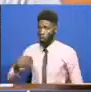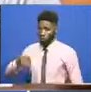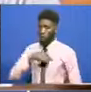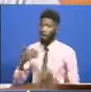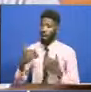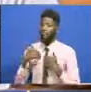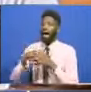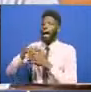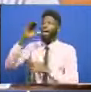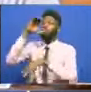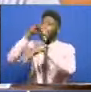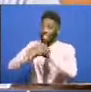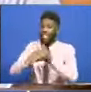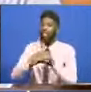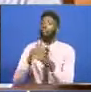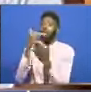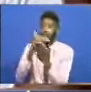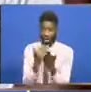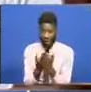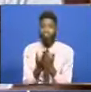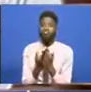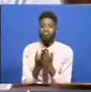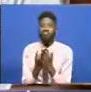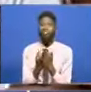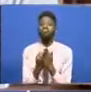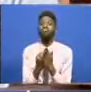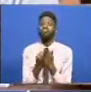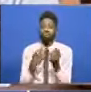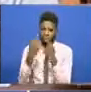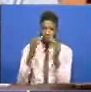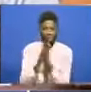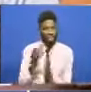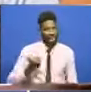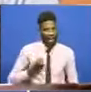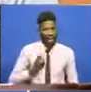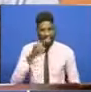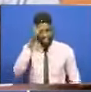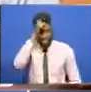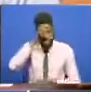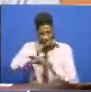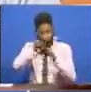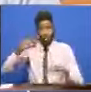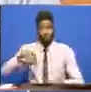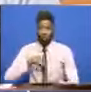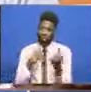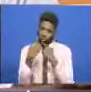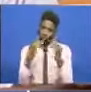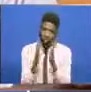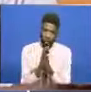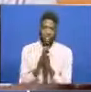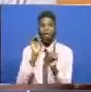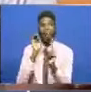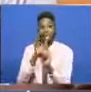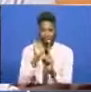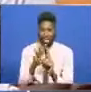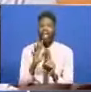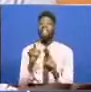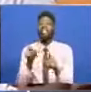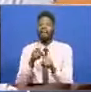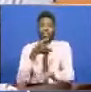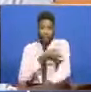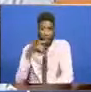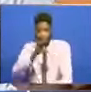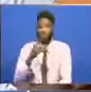One of them is speaking to these girls at grassroots. We've come here, we've spoken to them, mentored them, empowered them to speak out, especially when it's a case